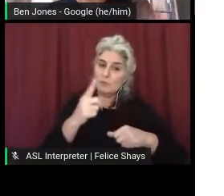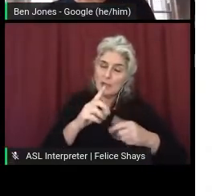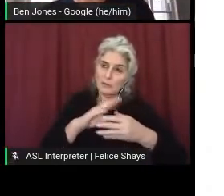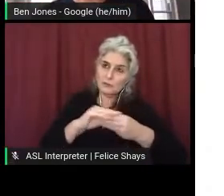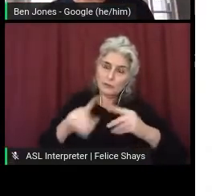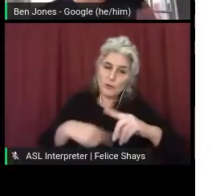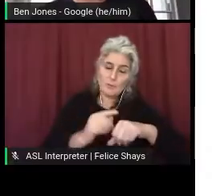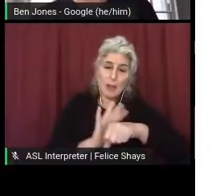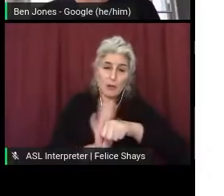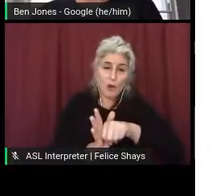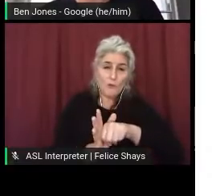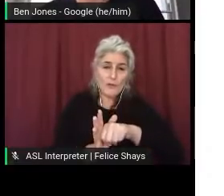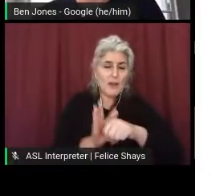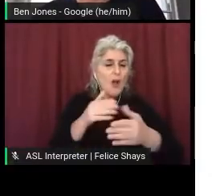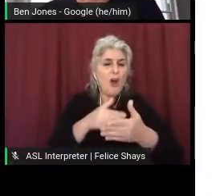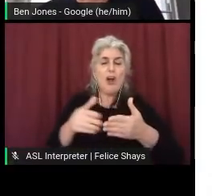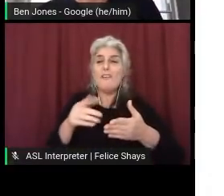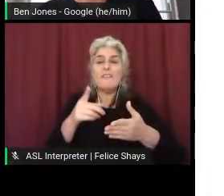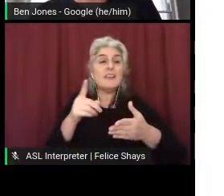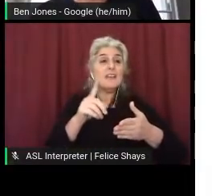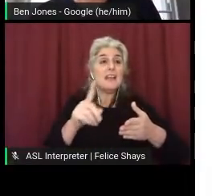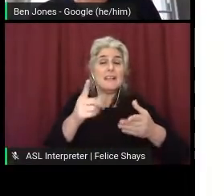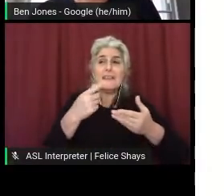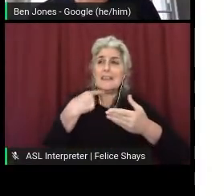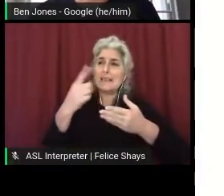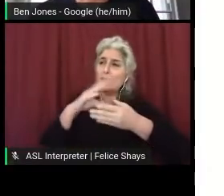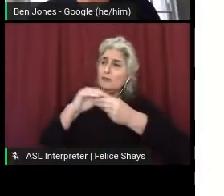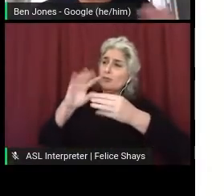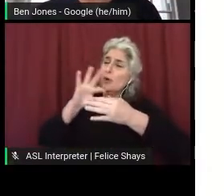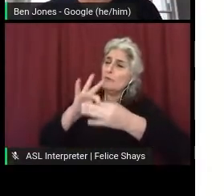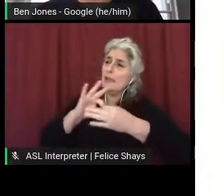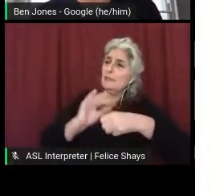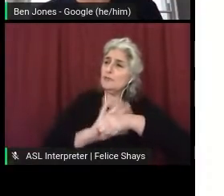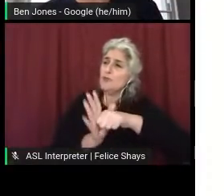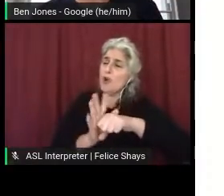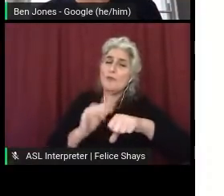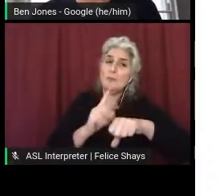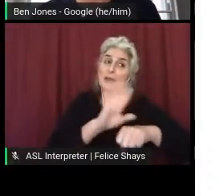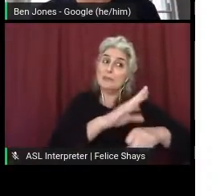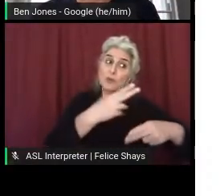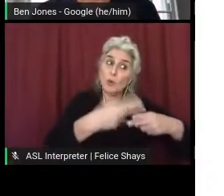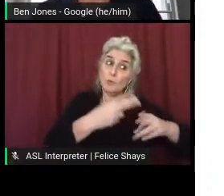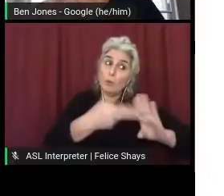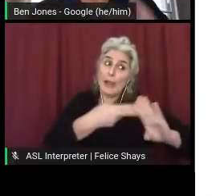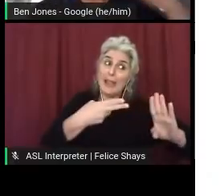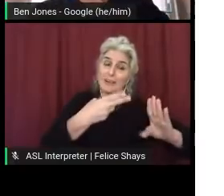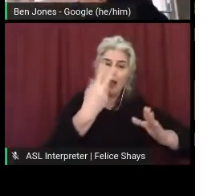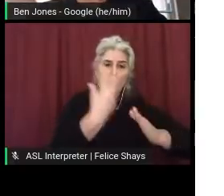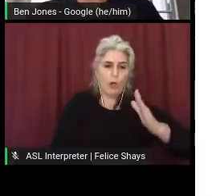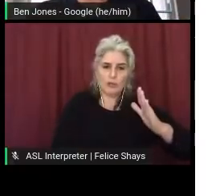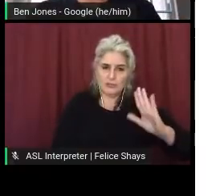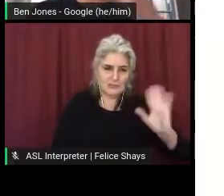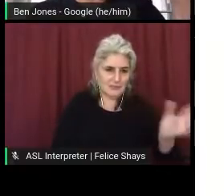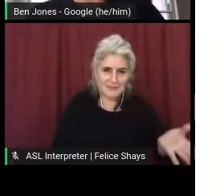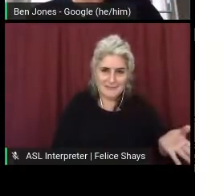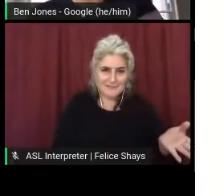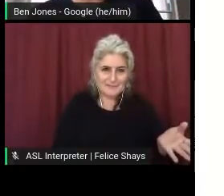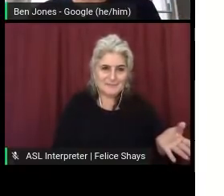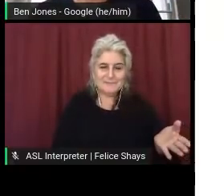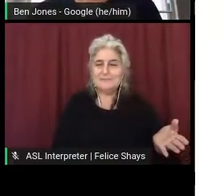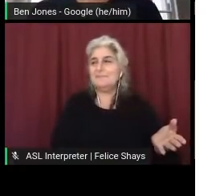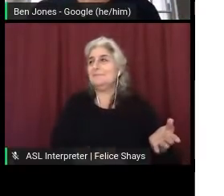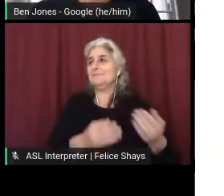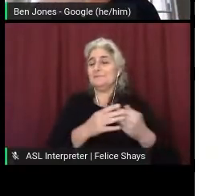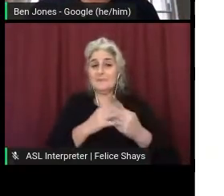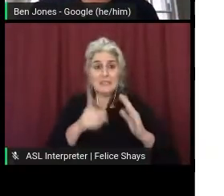COVID lost track of their brand. And so even though they made stories that were moving, nobody afterwards said, oh, that